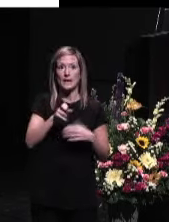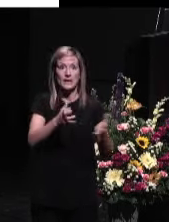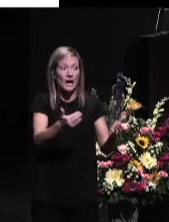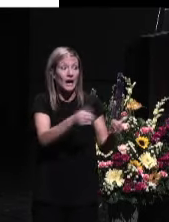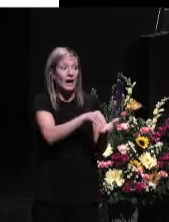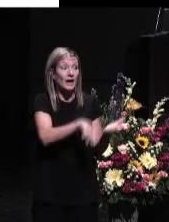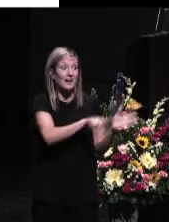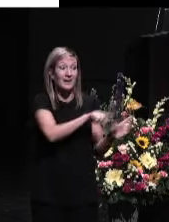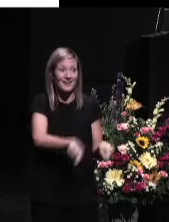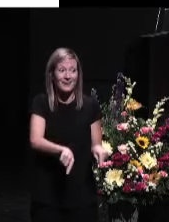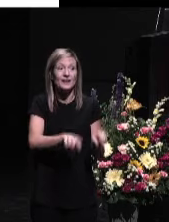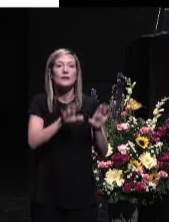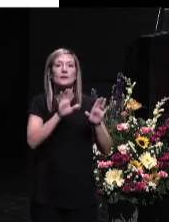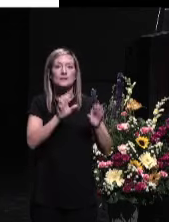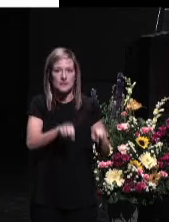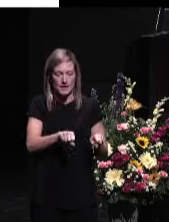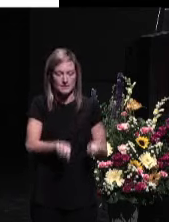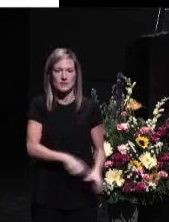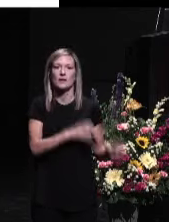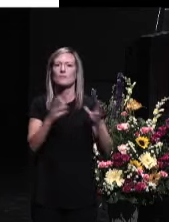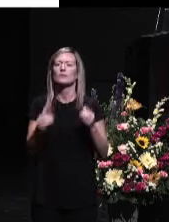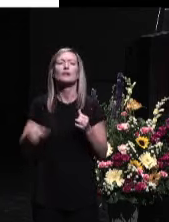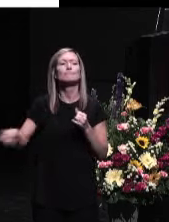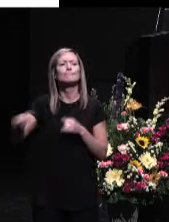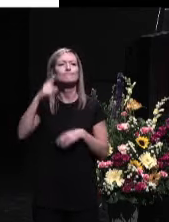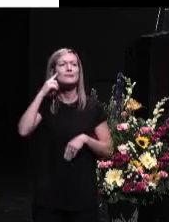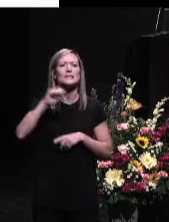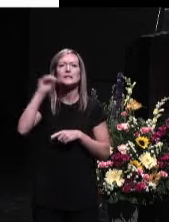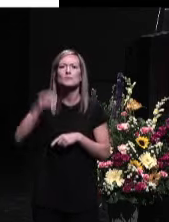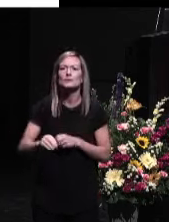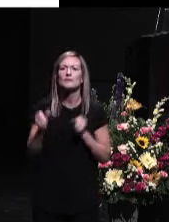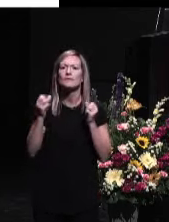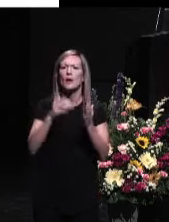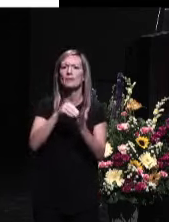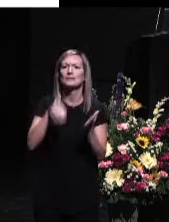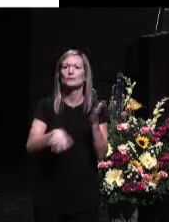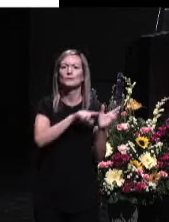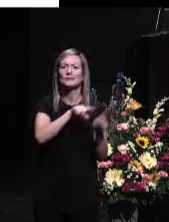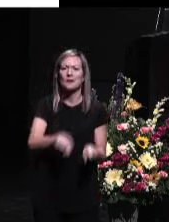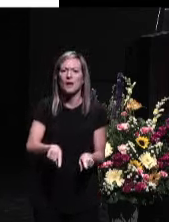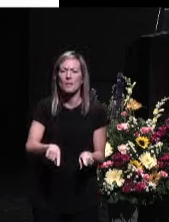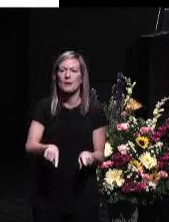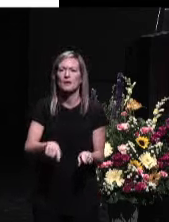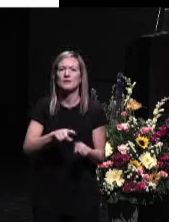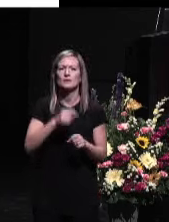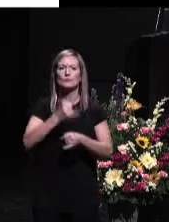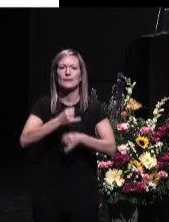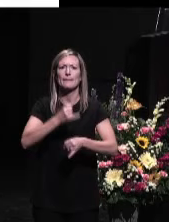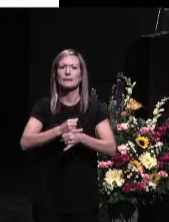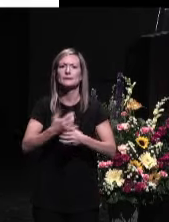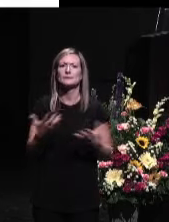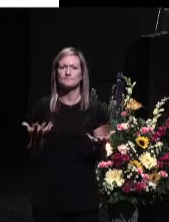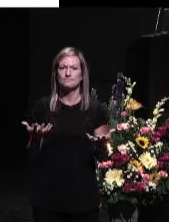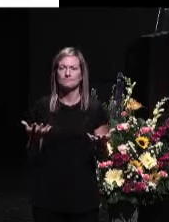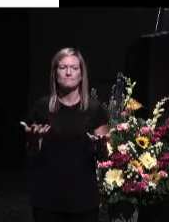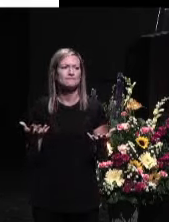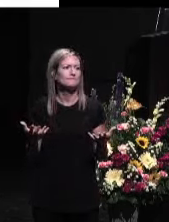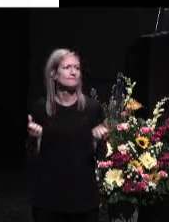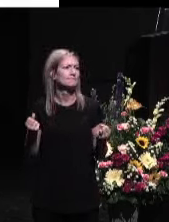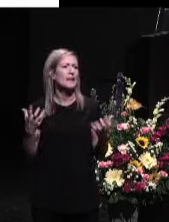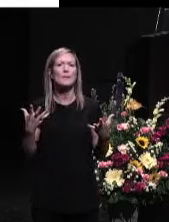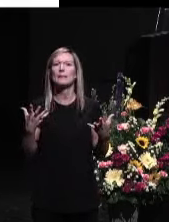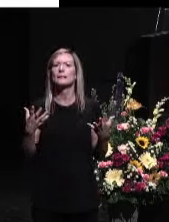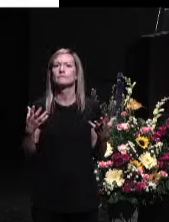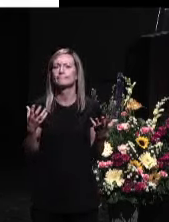of recruitment in terms of new students, freshmen, that come to this campus relative to our larger campus? If you had to take a guess, what would it